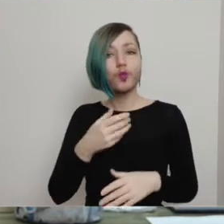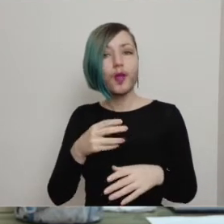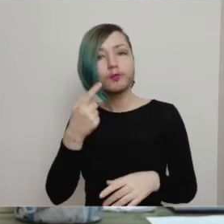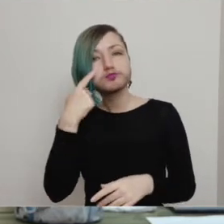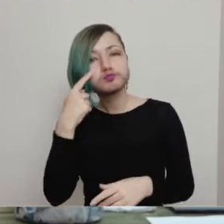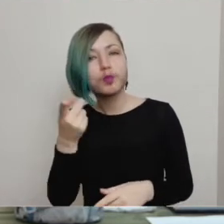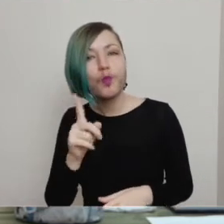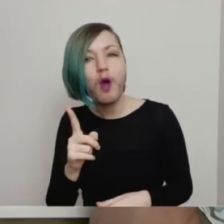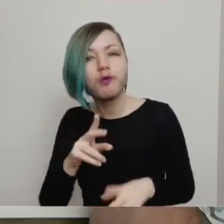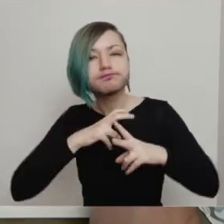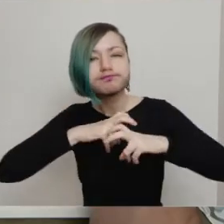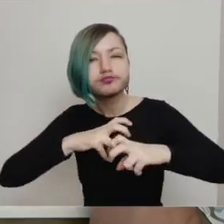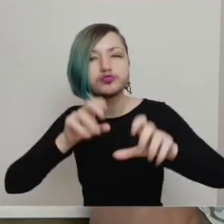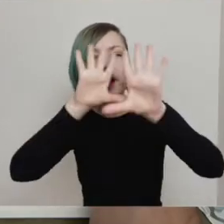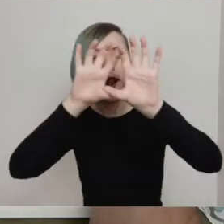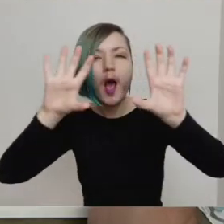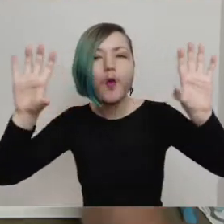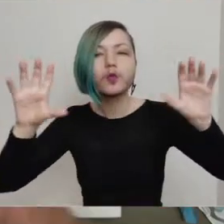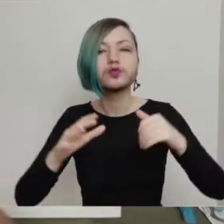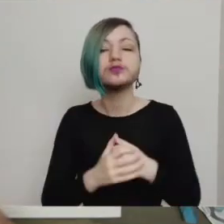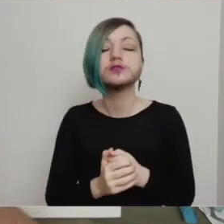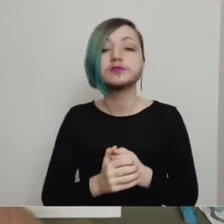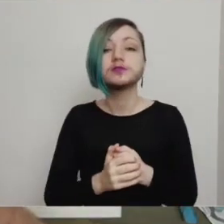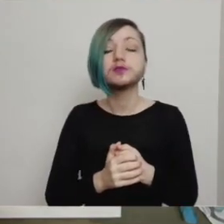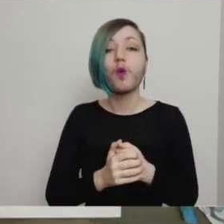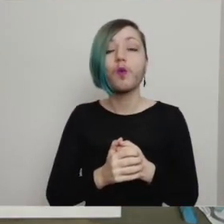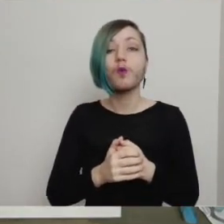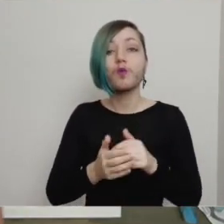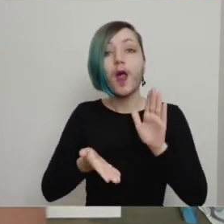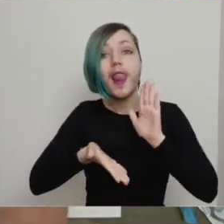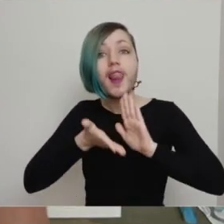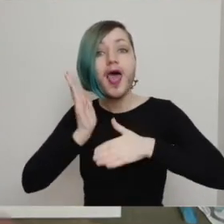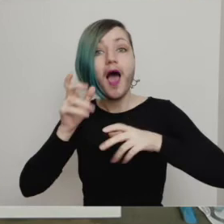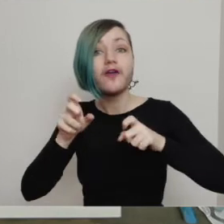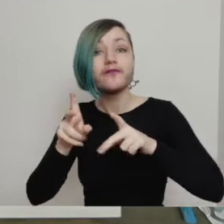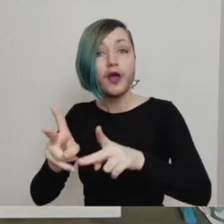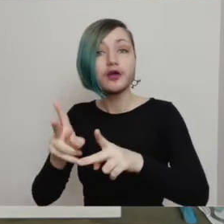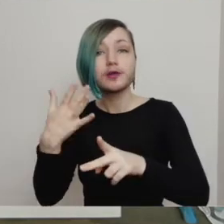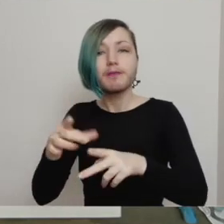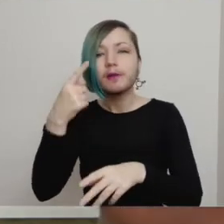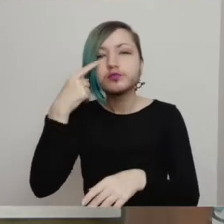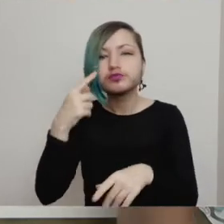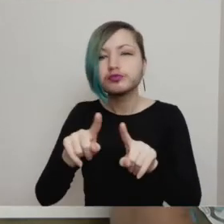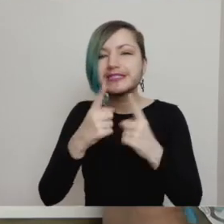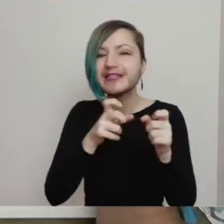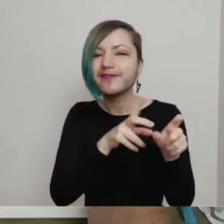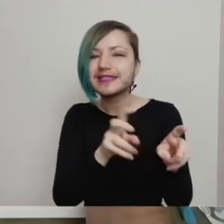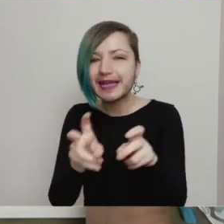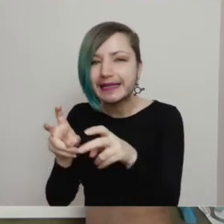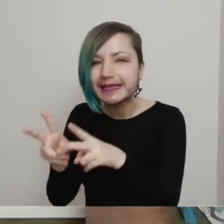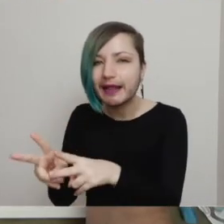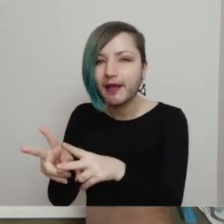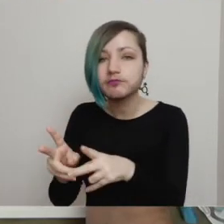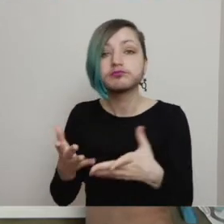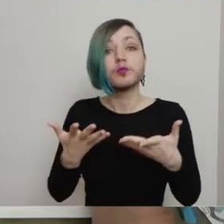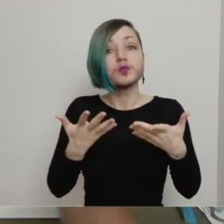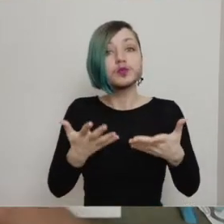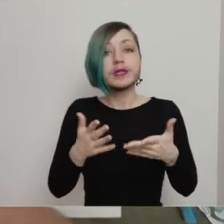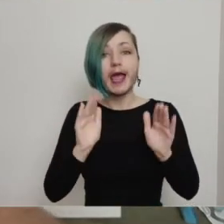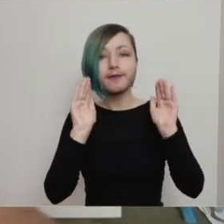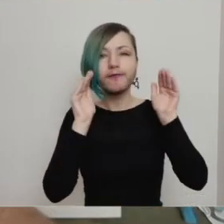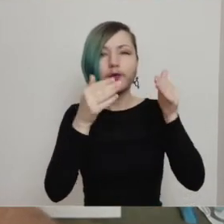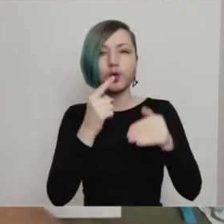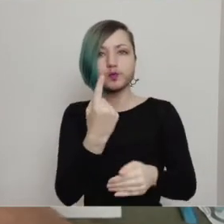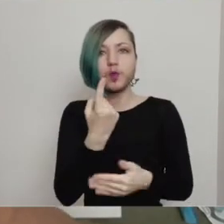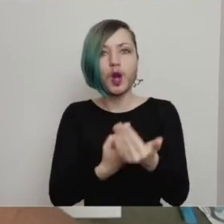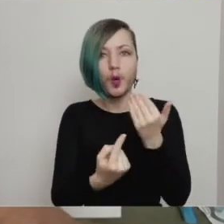exploring clouds. Now, in the live version of this, we went through a couple of different techniques. For today, I'm just going to be focusing on one